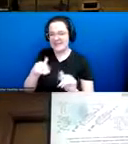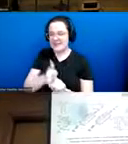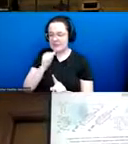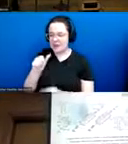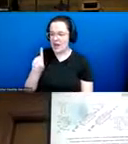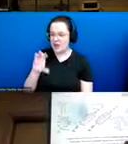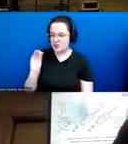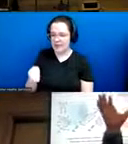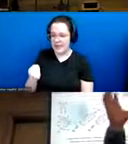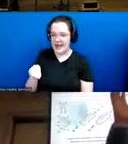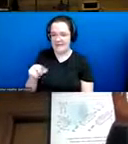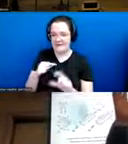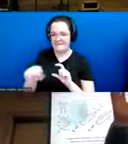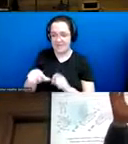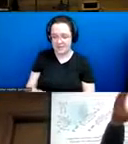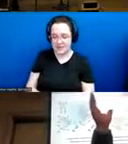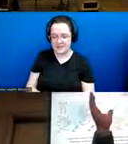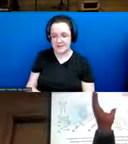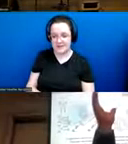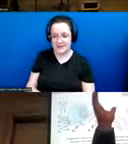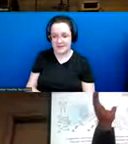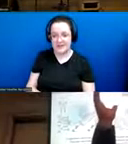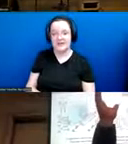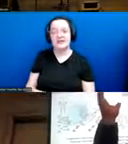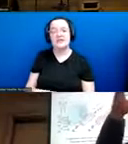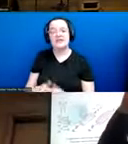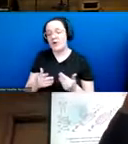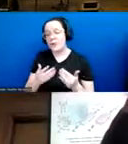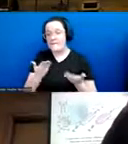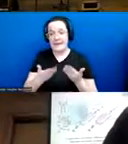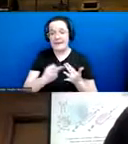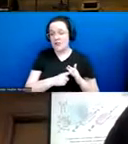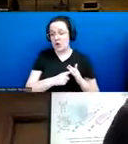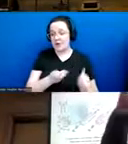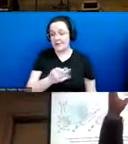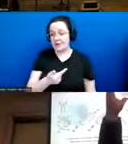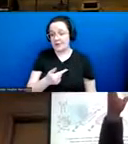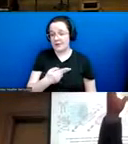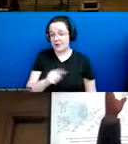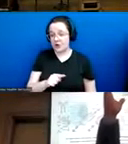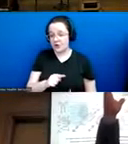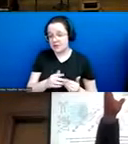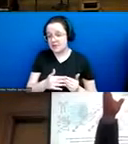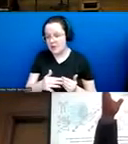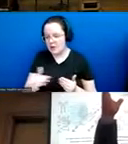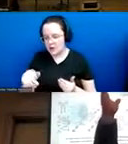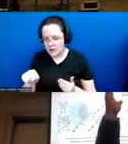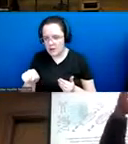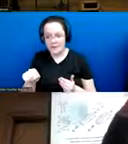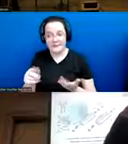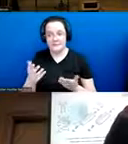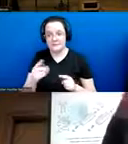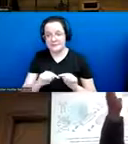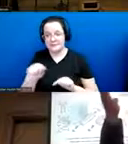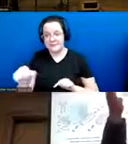has gigahertz, after several hundreds of kilometers, maybe you end with a system that is entanglement is distributed over 200